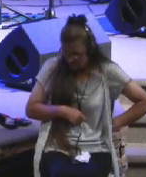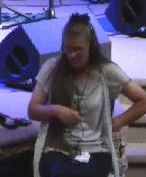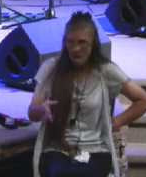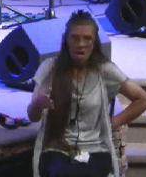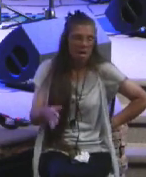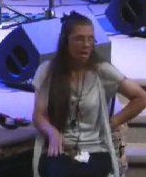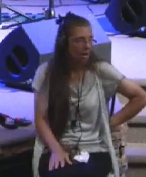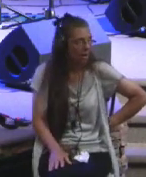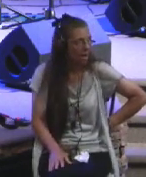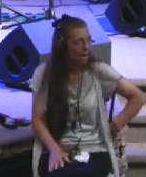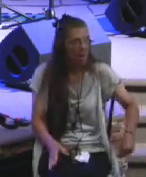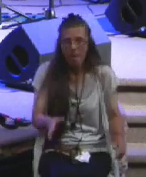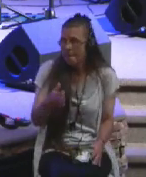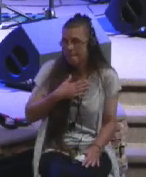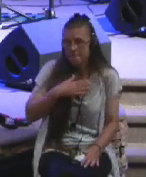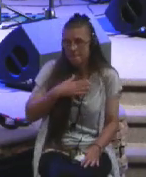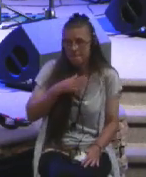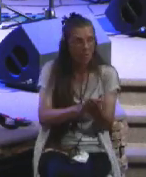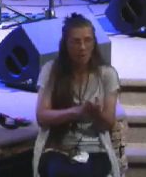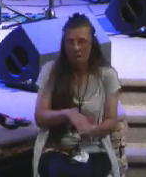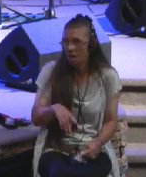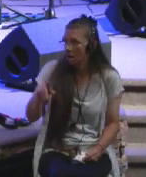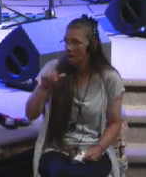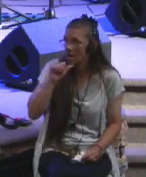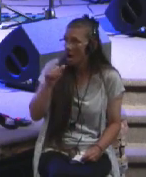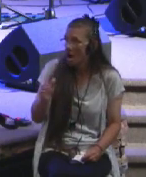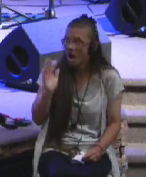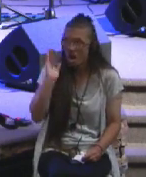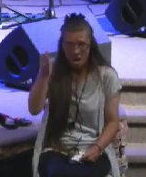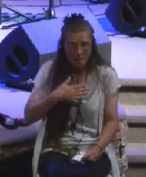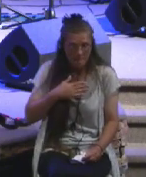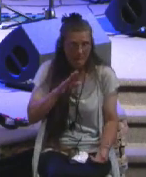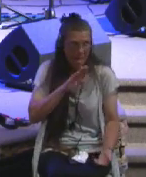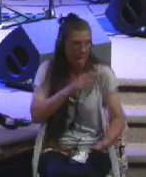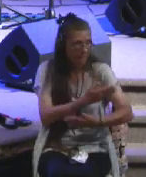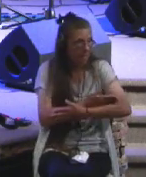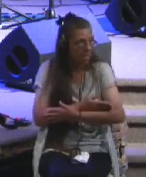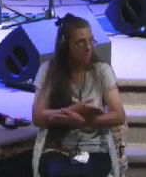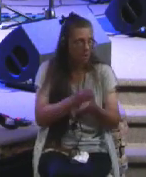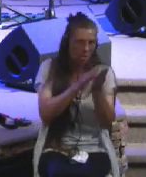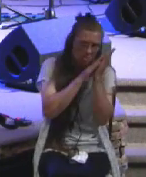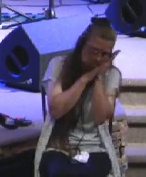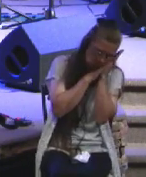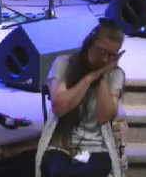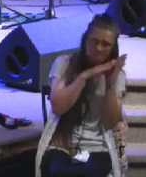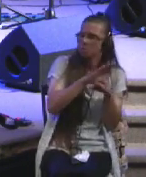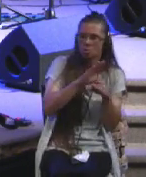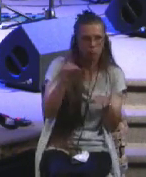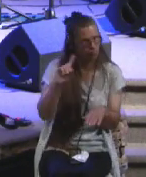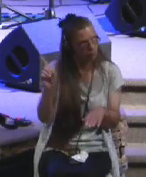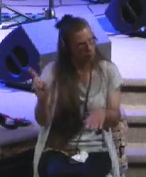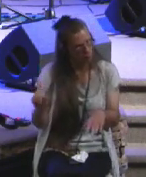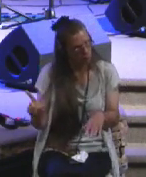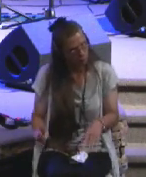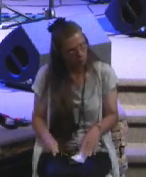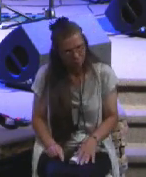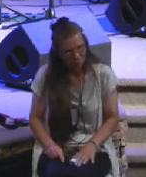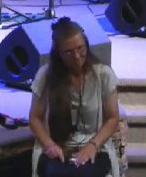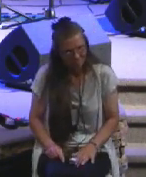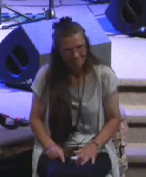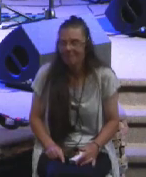My wife never let my babies go to sleep in church. Well, unless they're about, you know, and then they needed to go to sleep in church because, you know, they're causing a